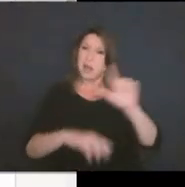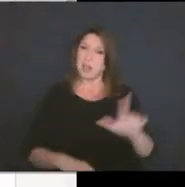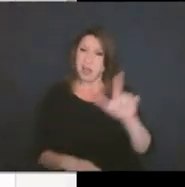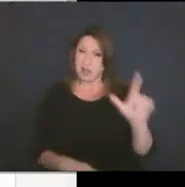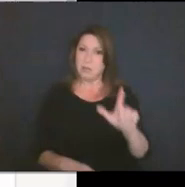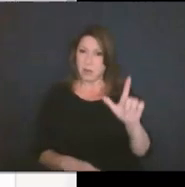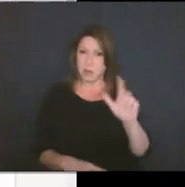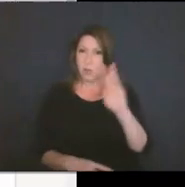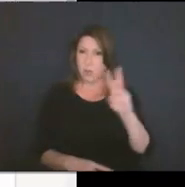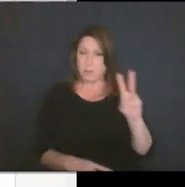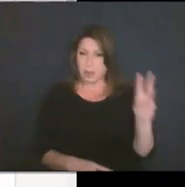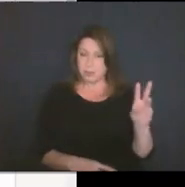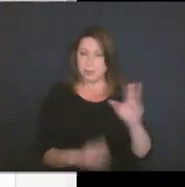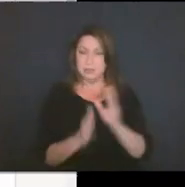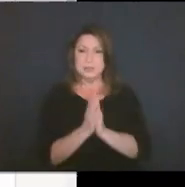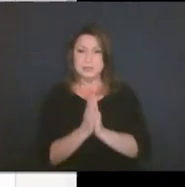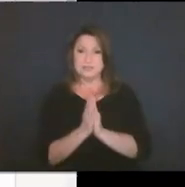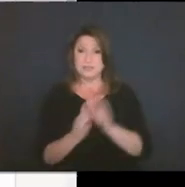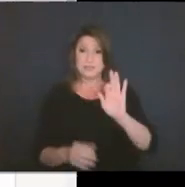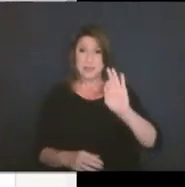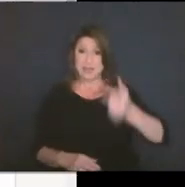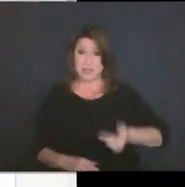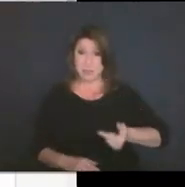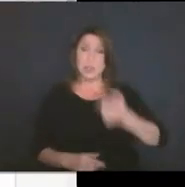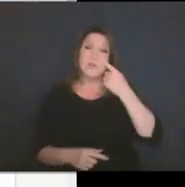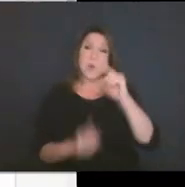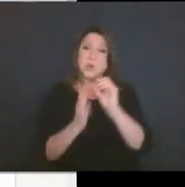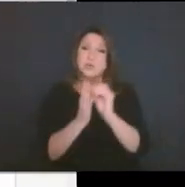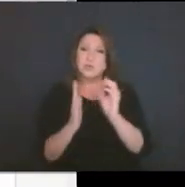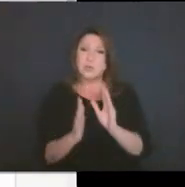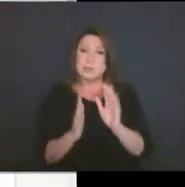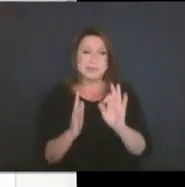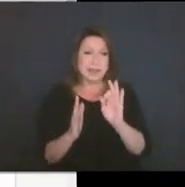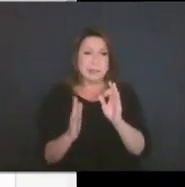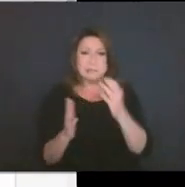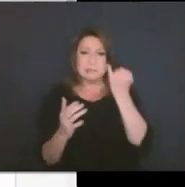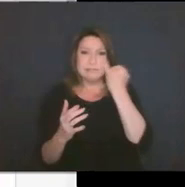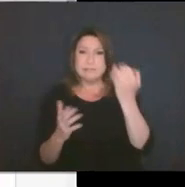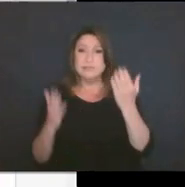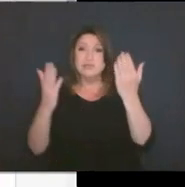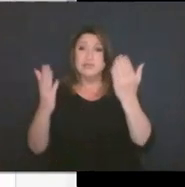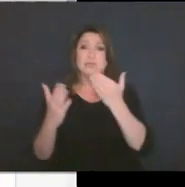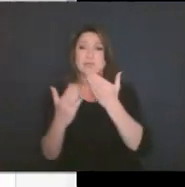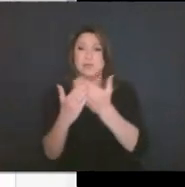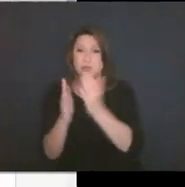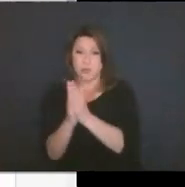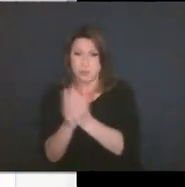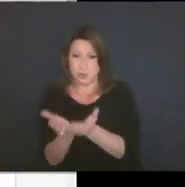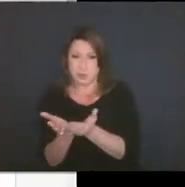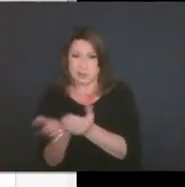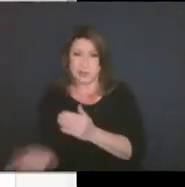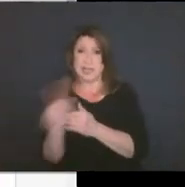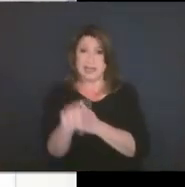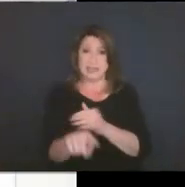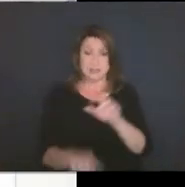well. This Flipgrid link is for students to be able to give book recommendations. This is our